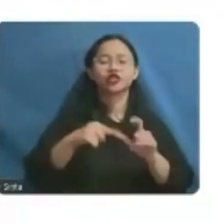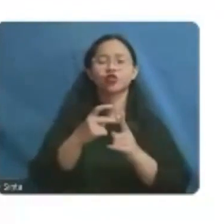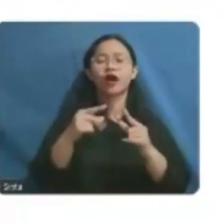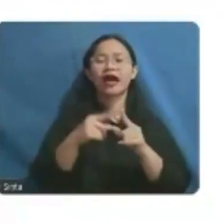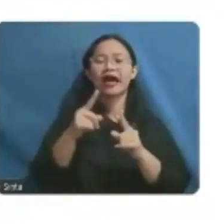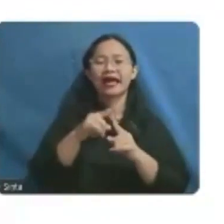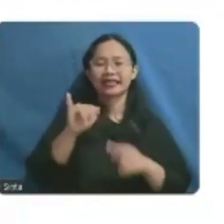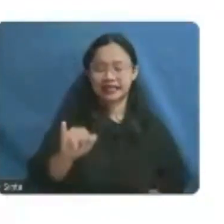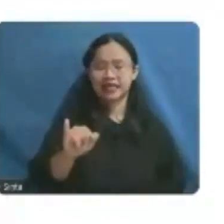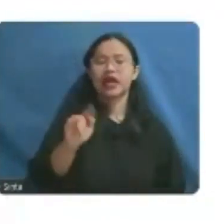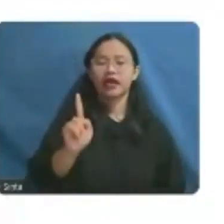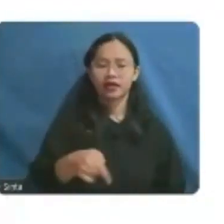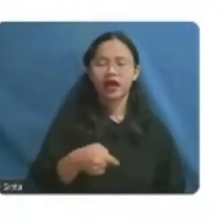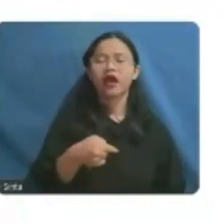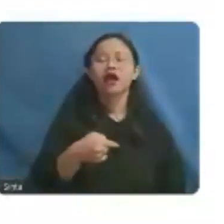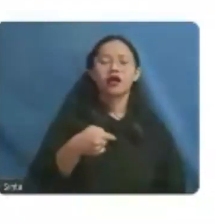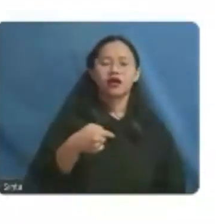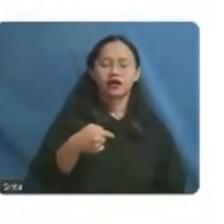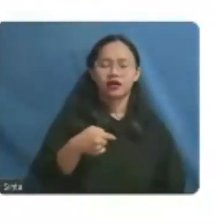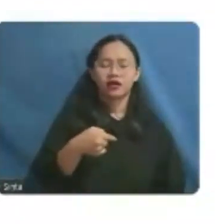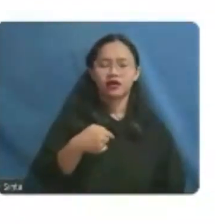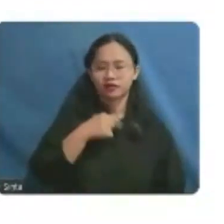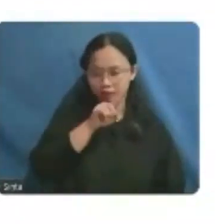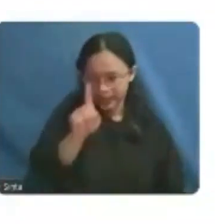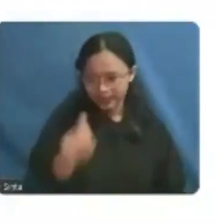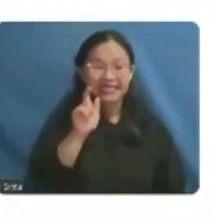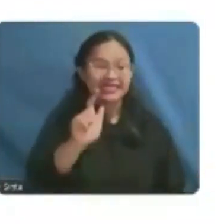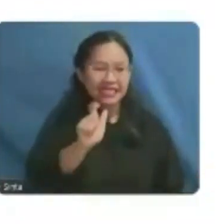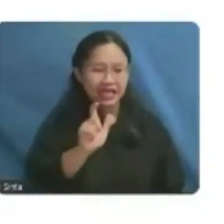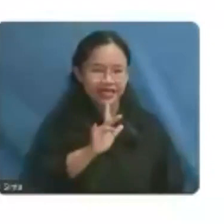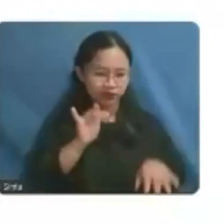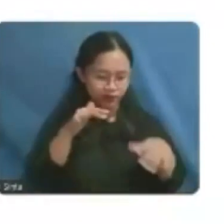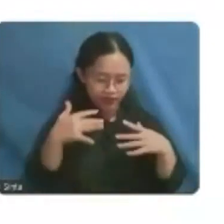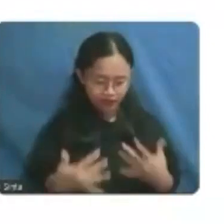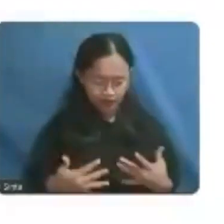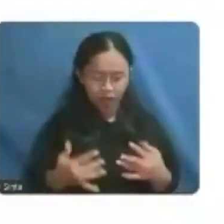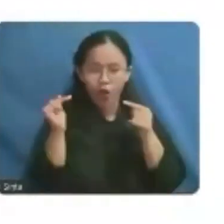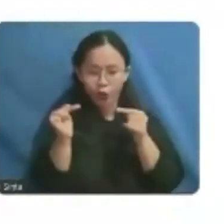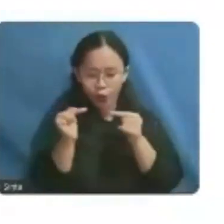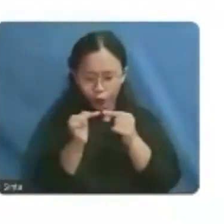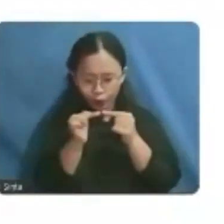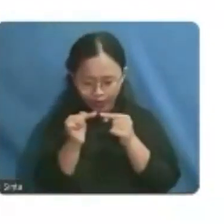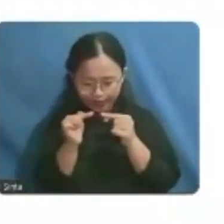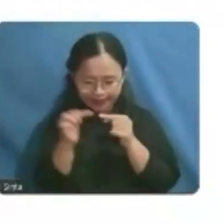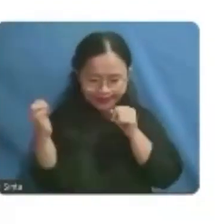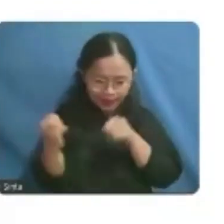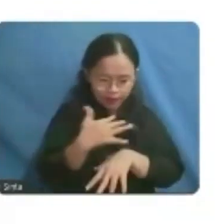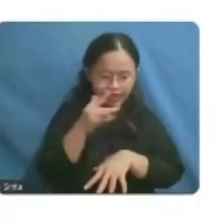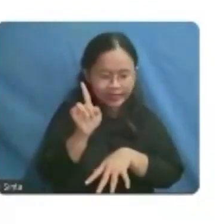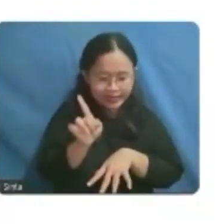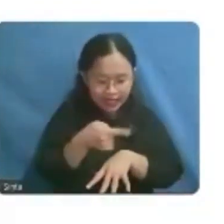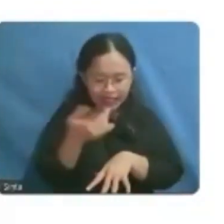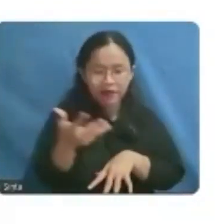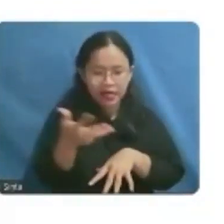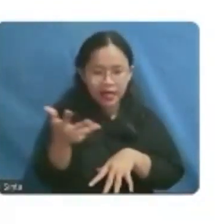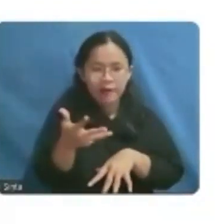How can we link human health impacts from air pollution with impacts on